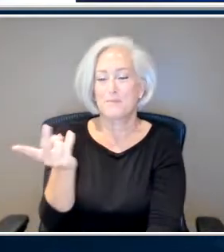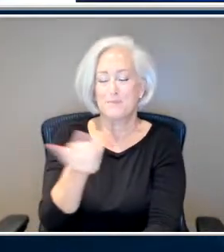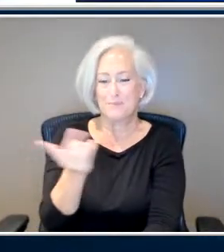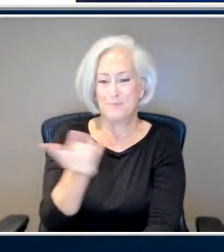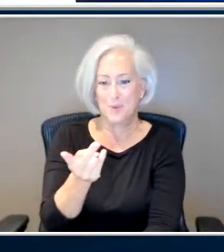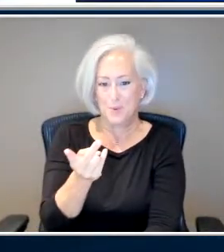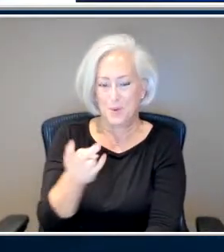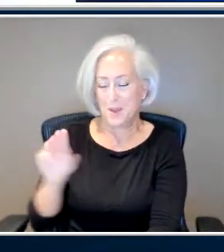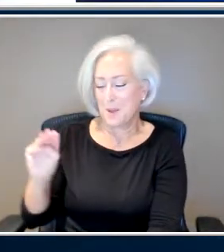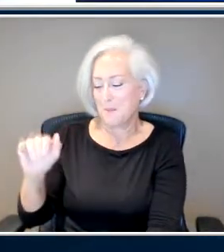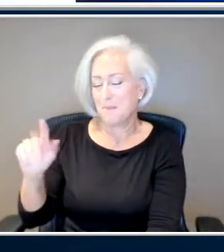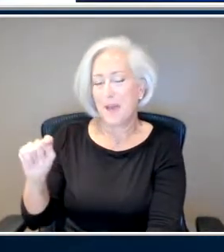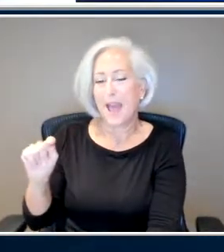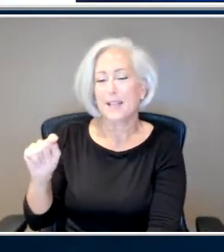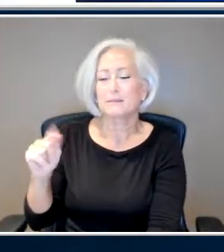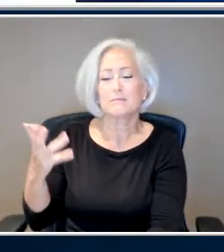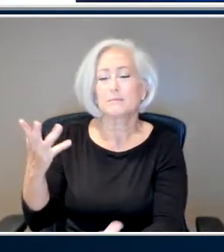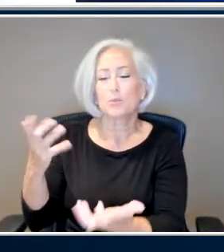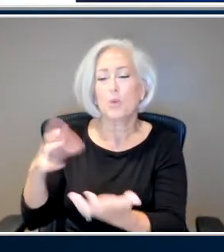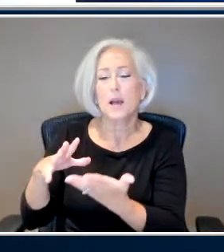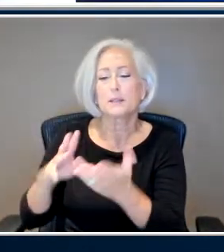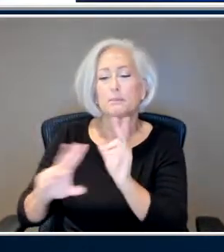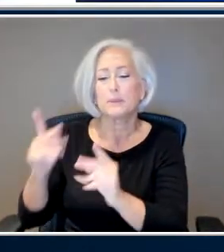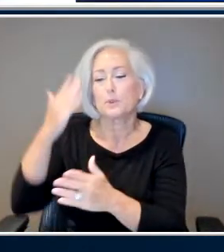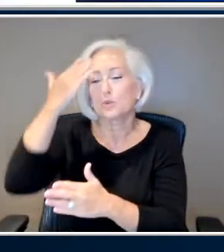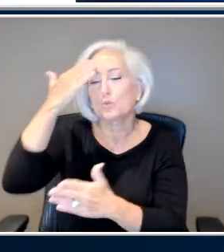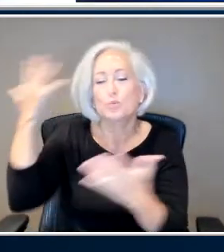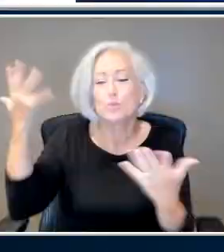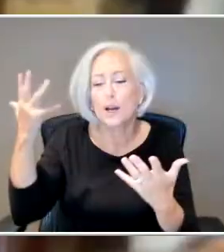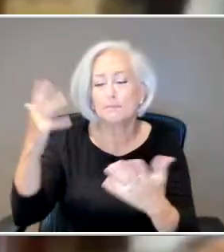Matt. What do you want people to take away from you and Mike's story?